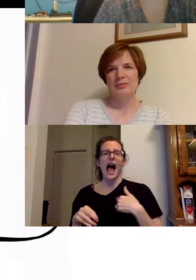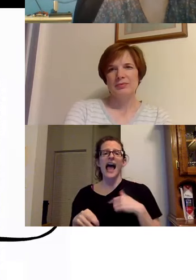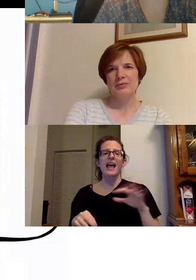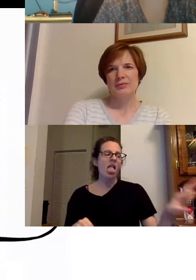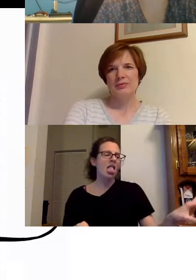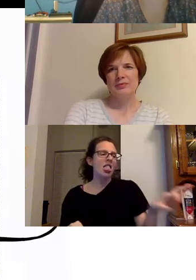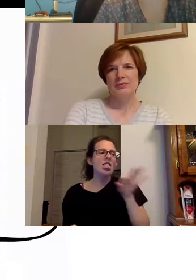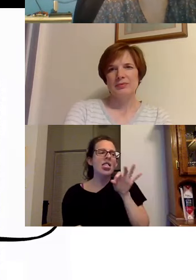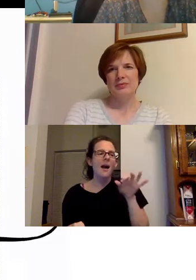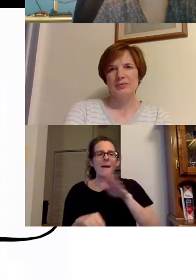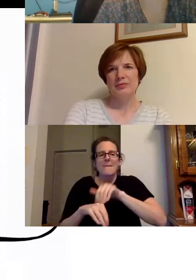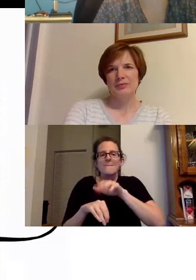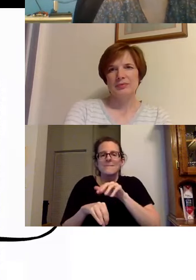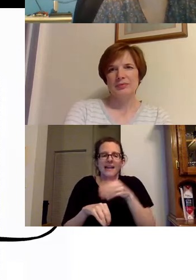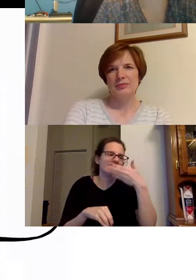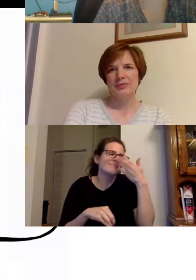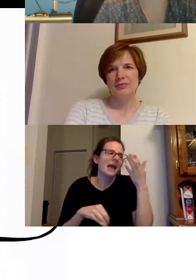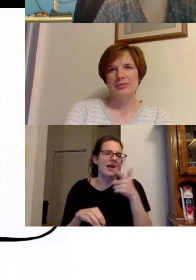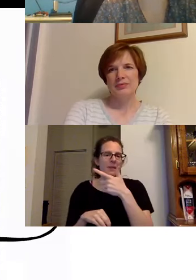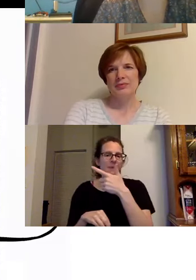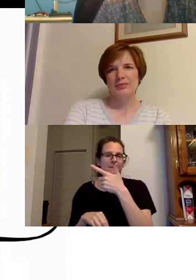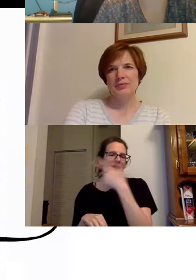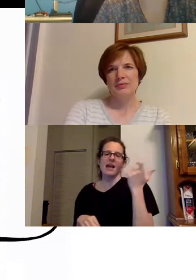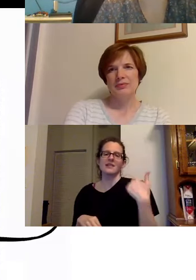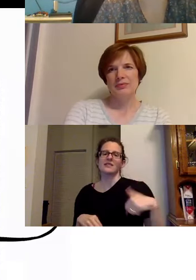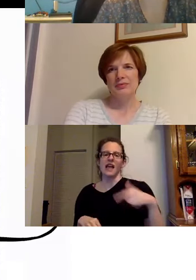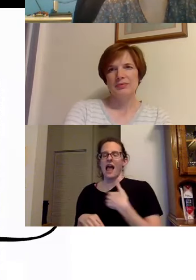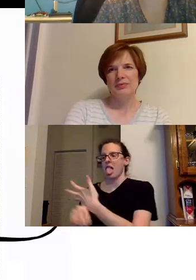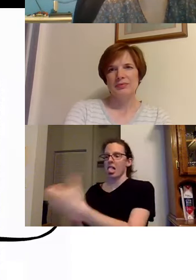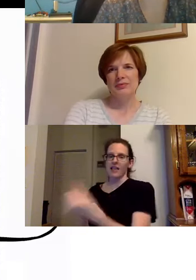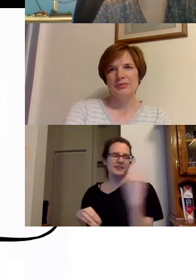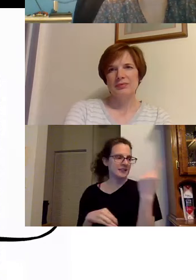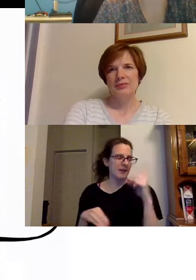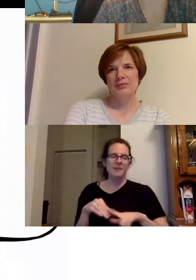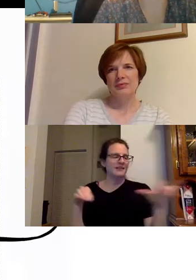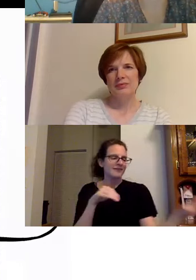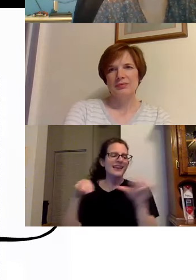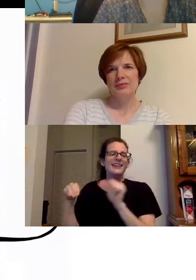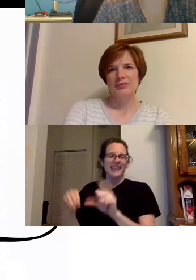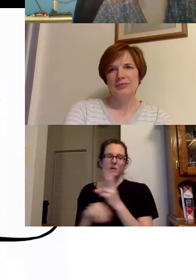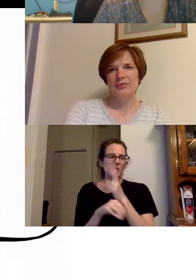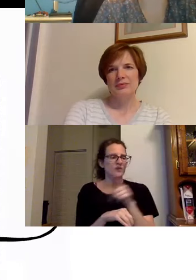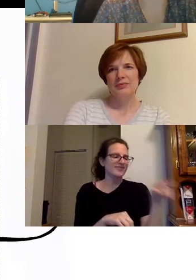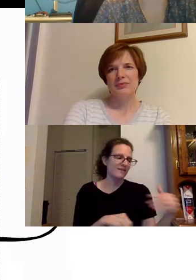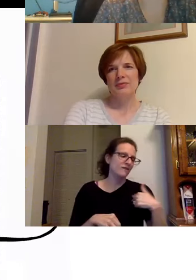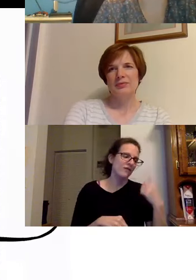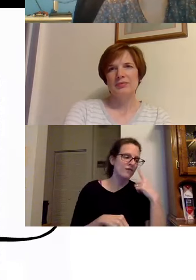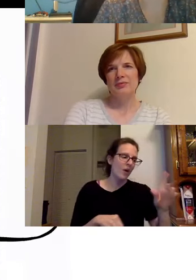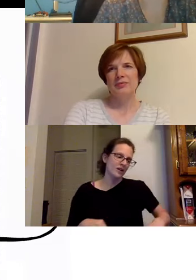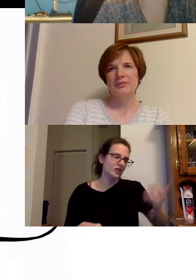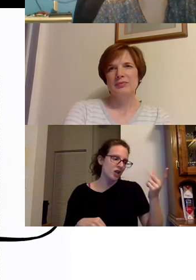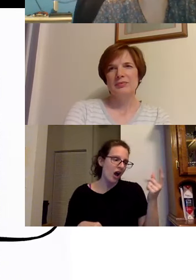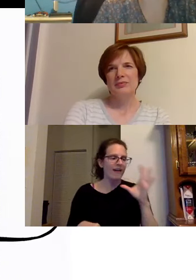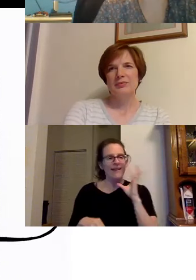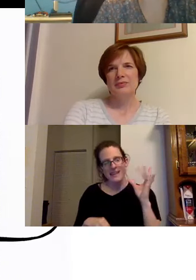we use the Animal Sense ointment a lot in our house. But we have used oils with our dog. We've used them on a